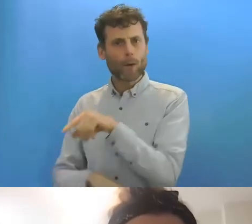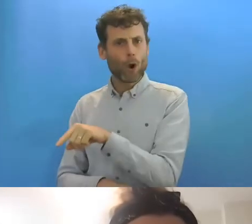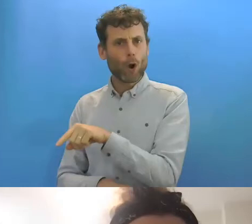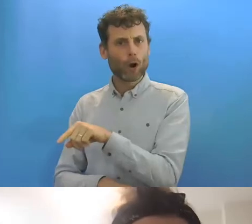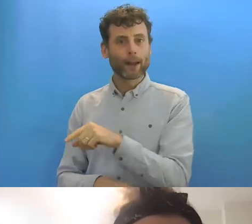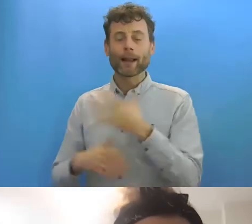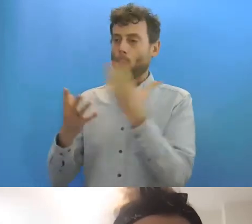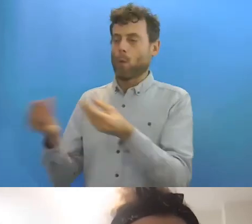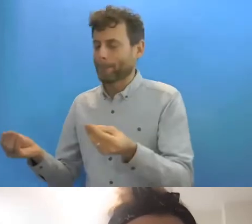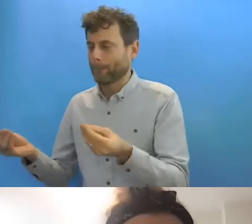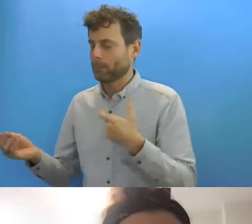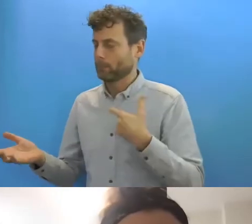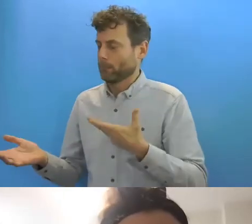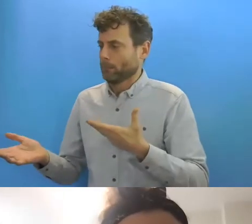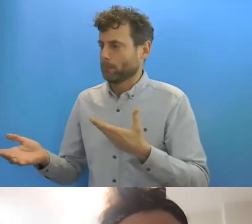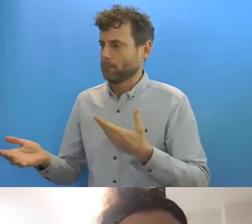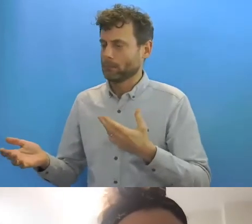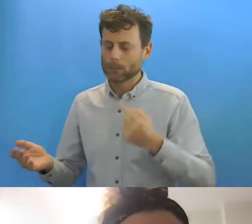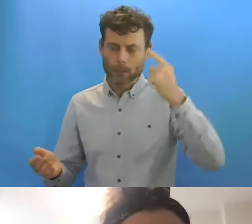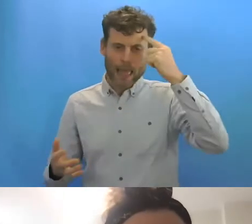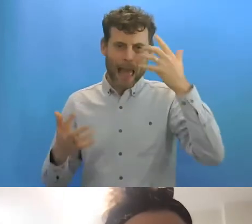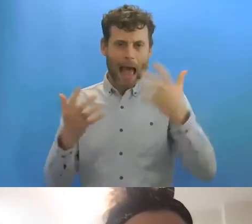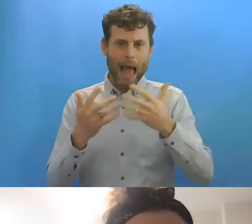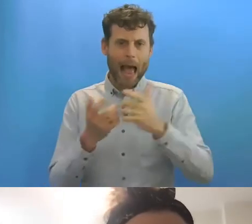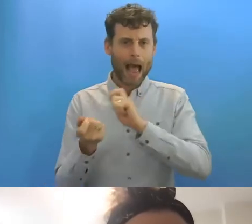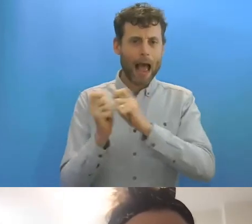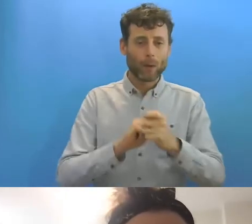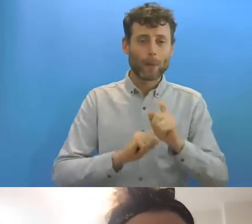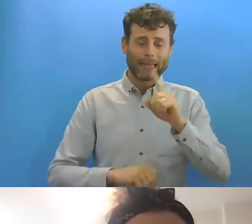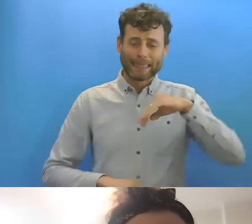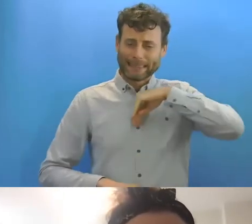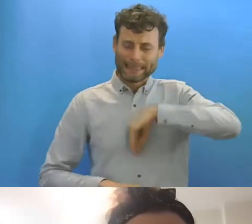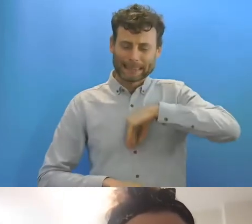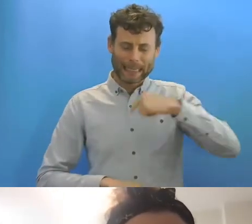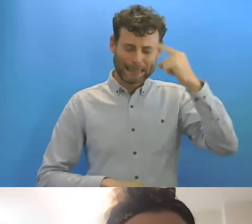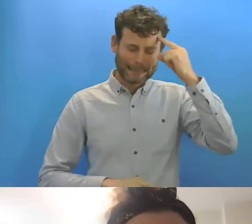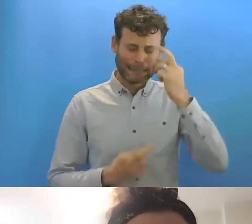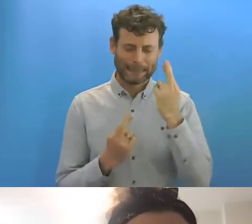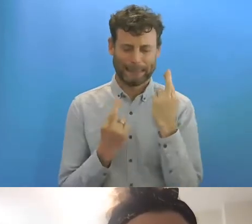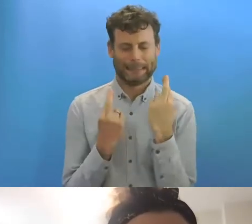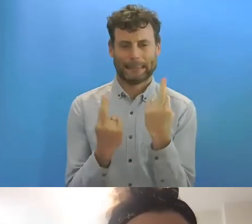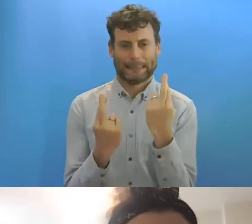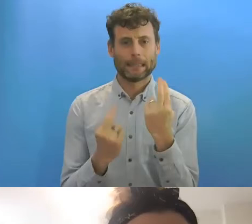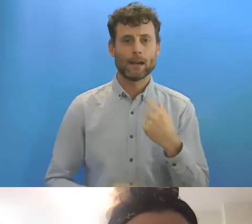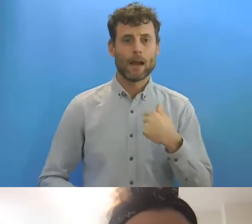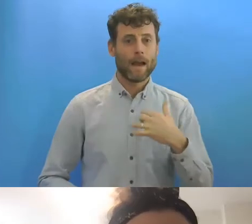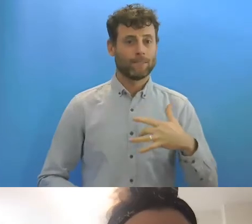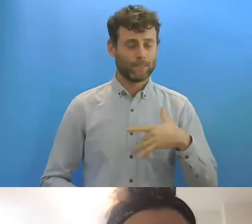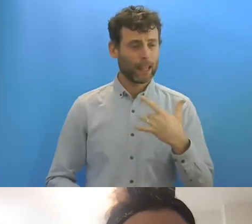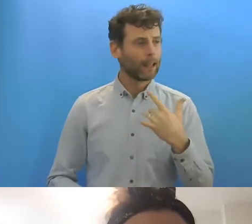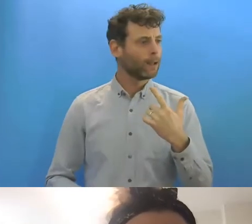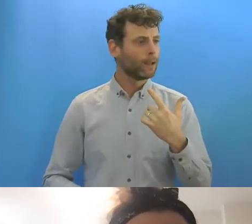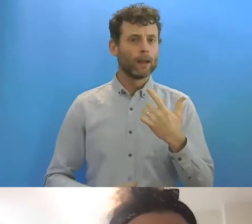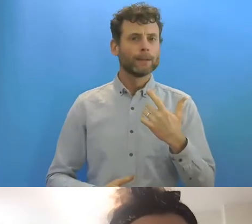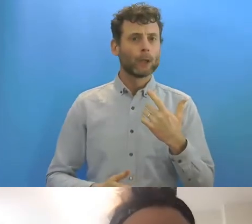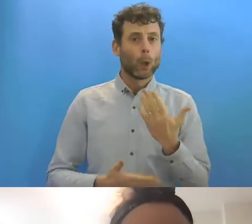work happen. So yeah, the optimist in me is hoping that new ways of doing that will grow somehow